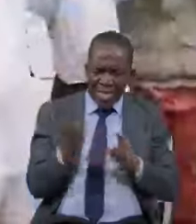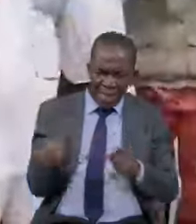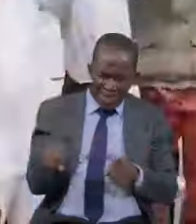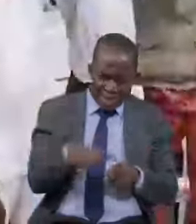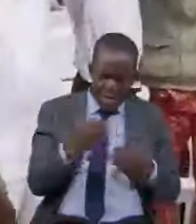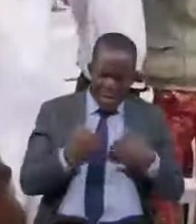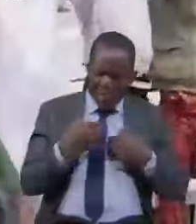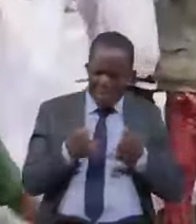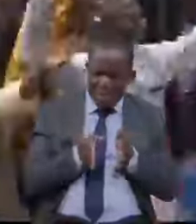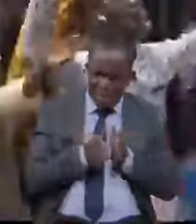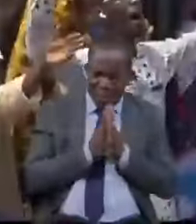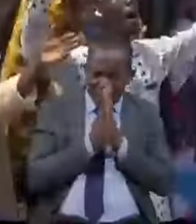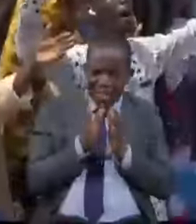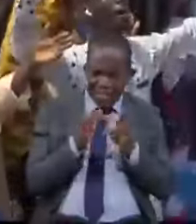Amen.